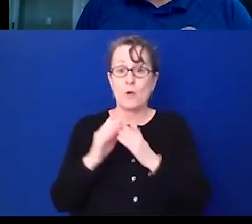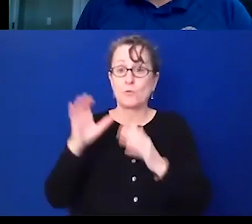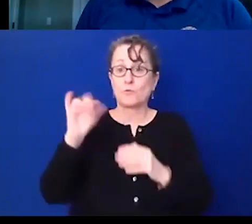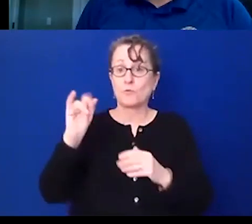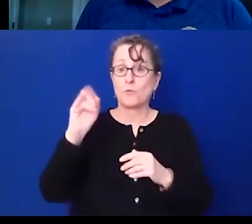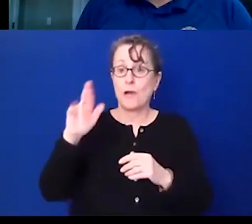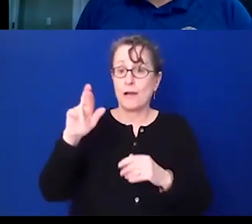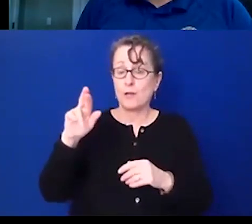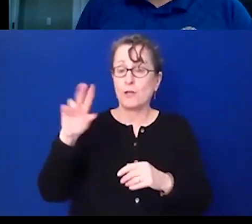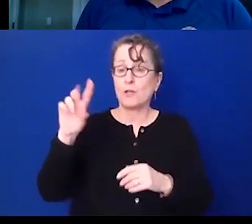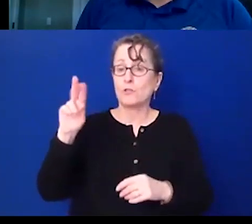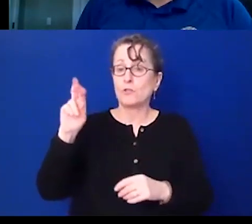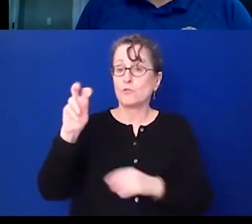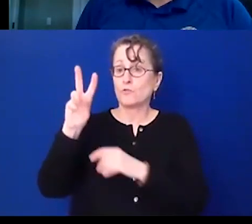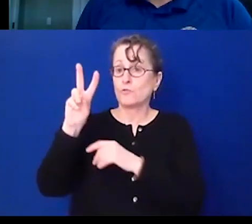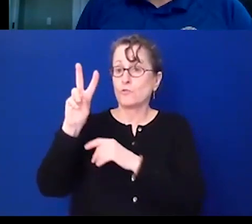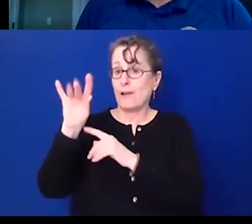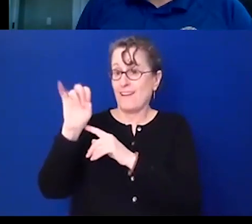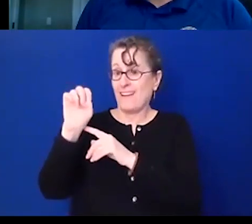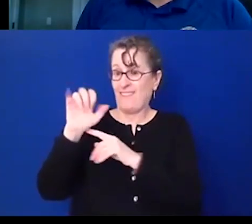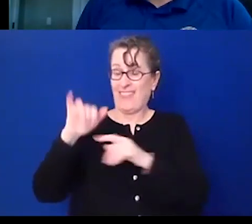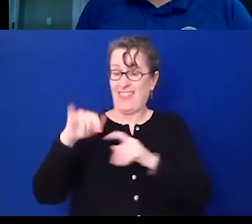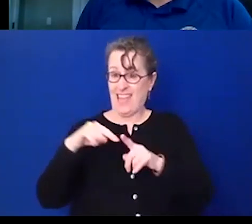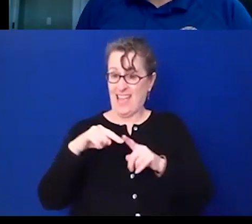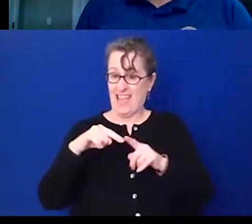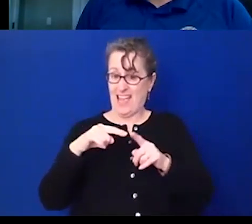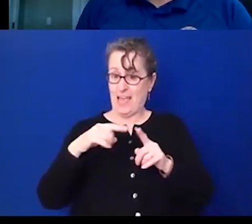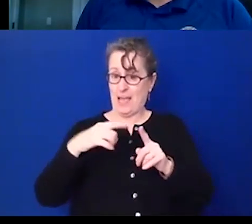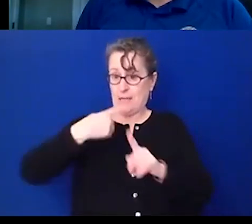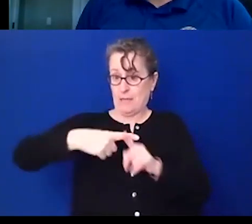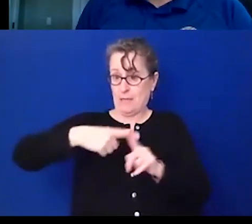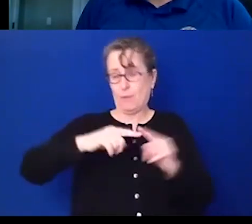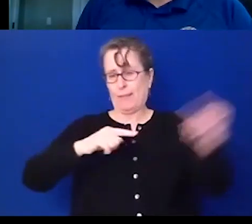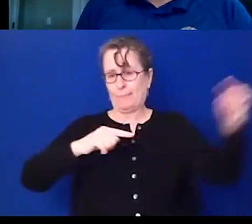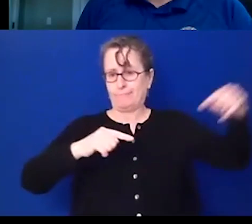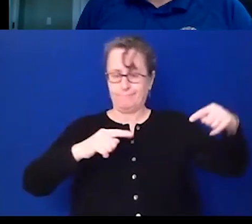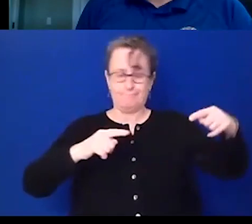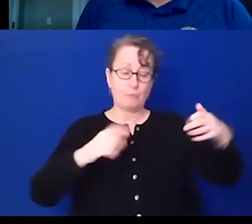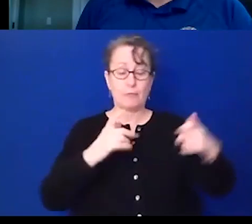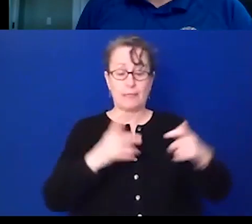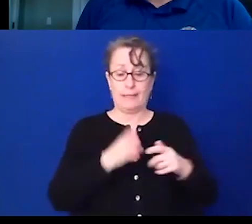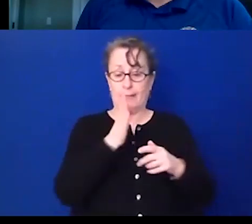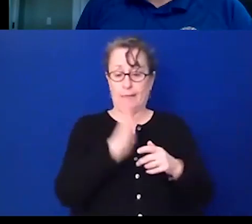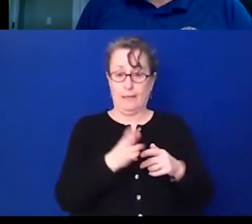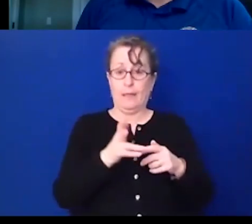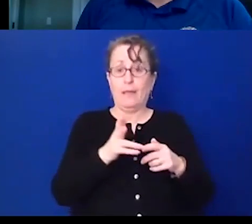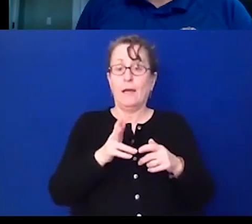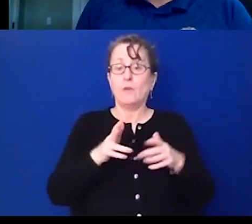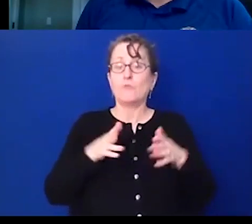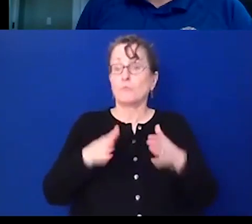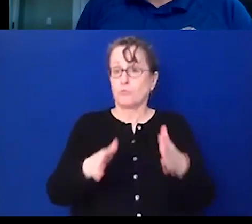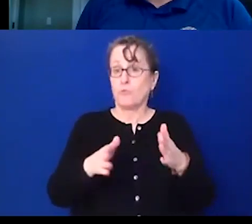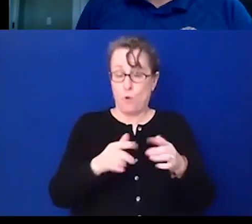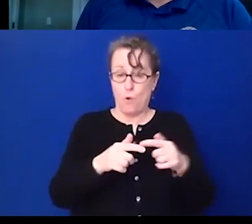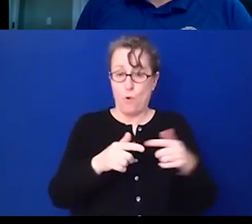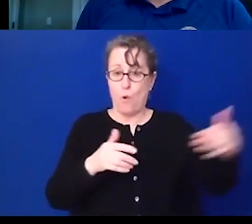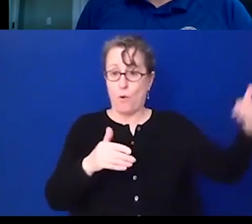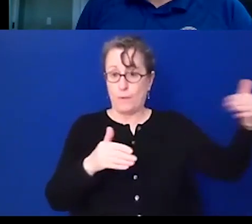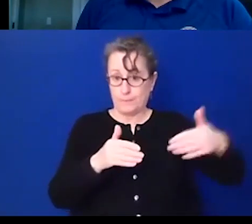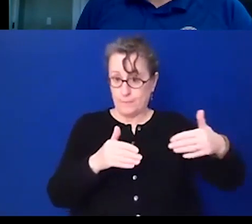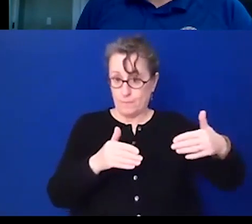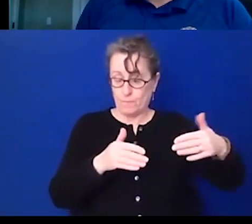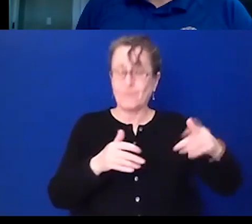sort of the crown of that curved hill, an RRFB, one of the push button flashing light